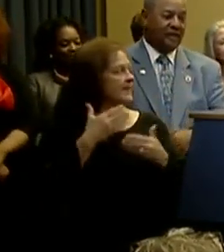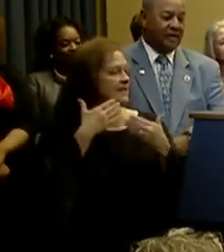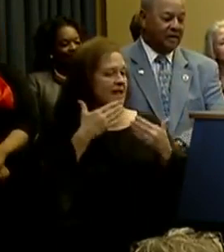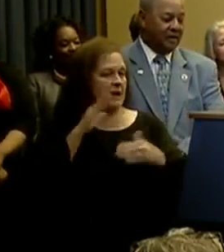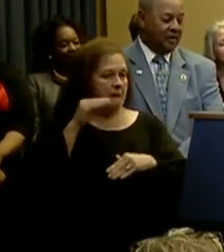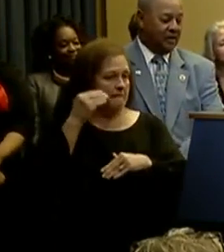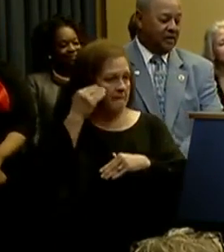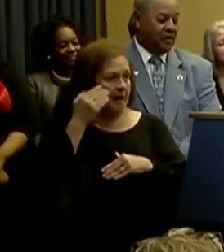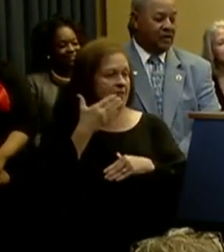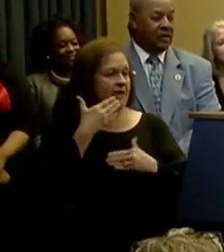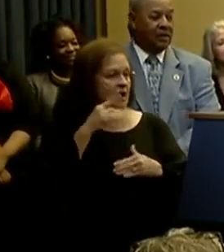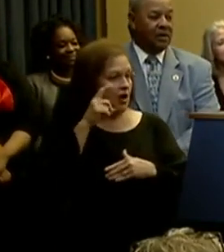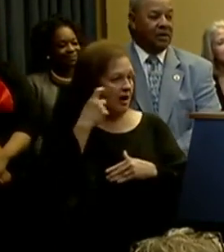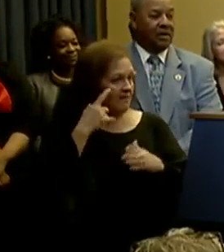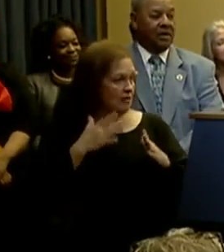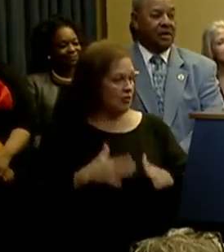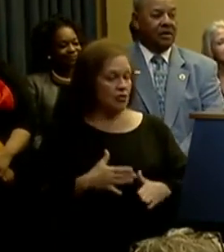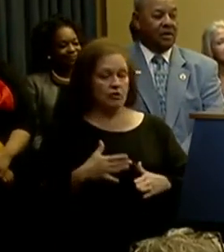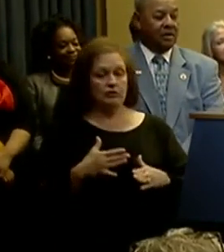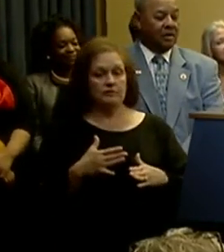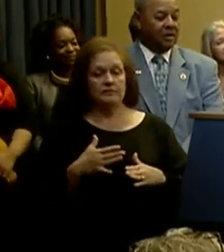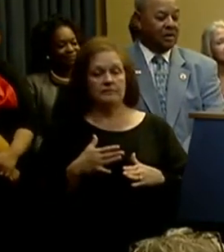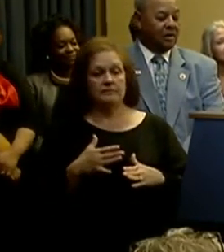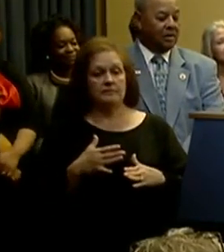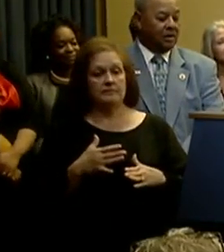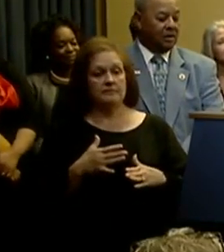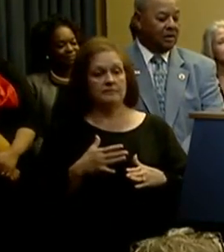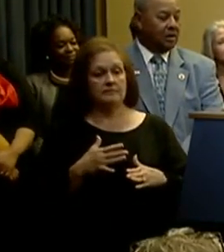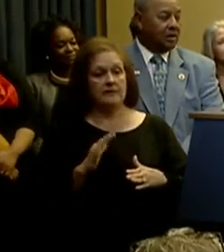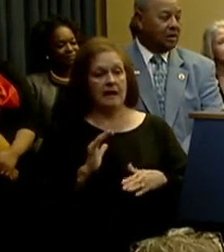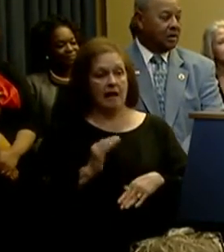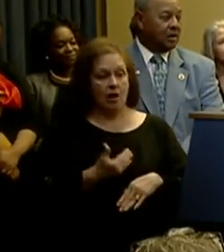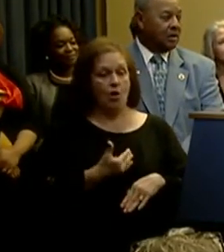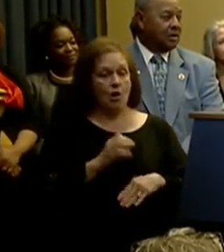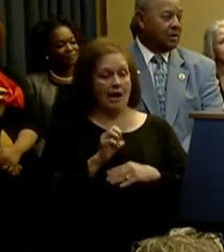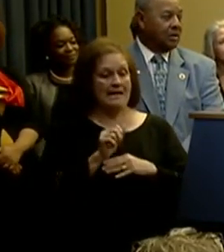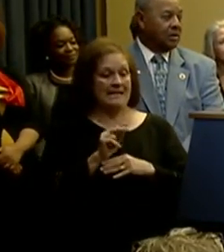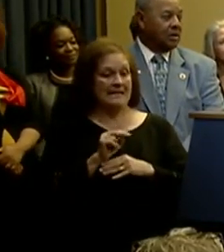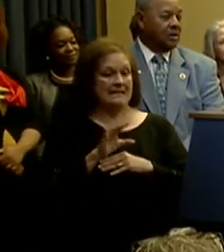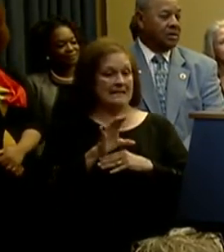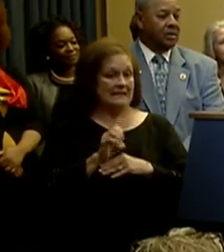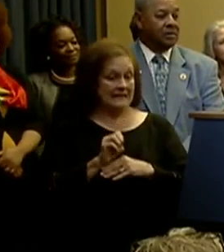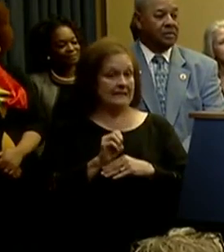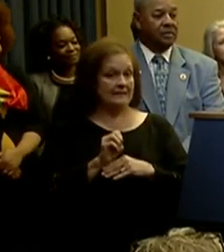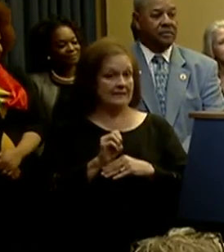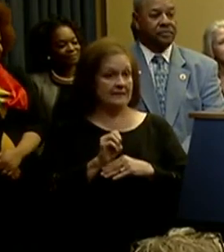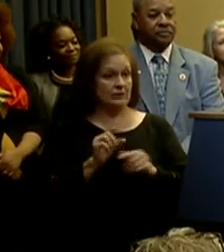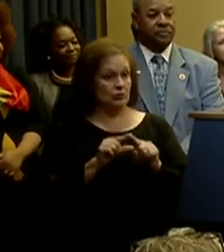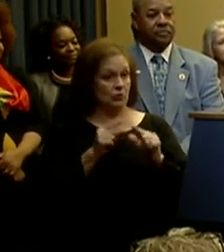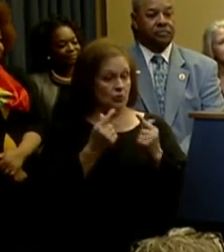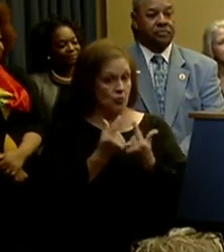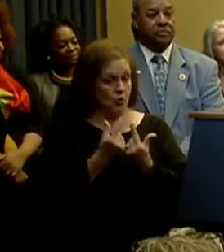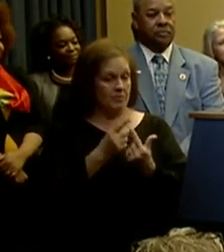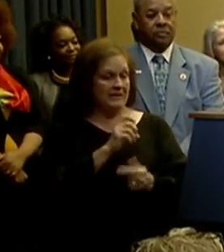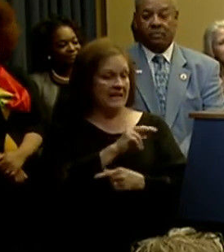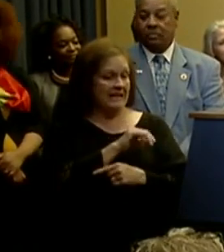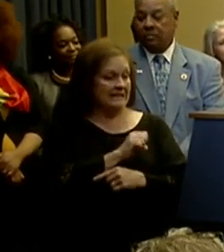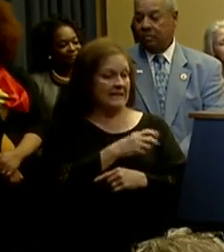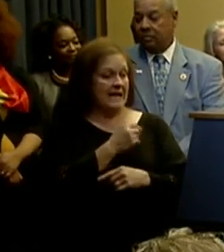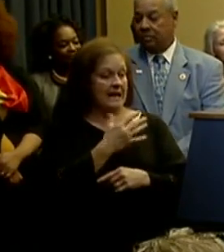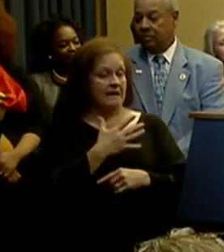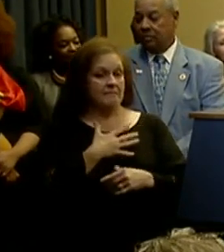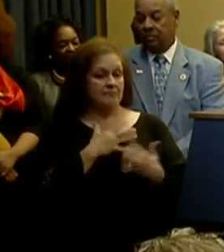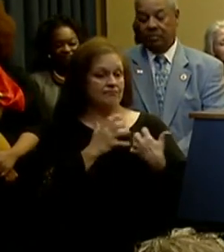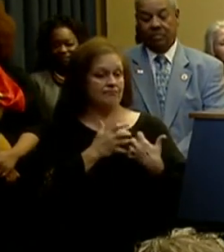Thank you, Mayor. Thank you, Governor. On behalf of our Essence Ventures founder, Richelieu Dennis, my colleague here